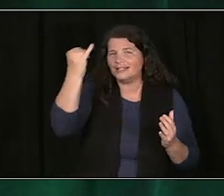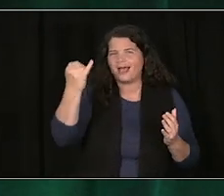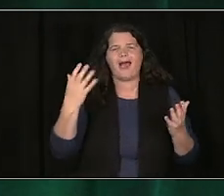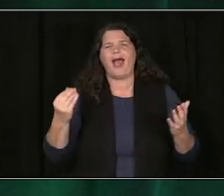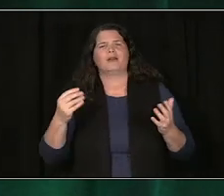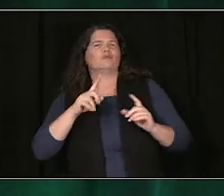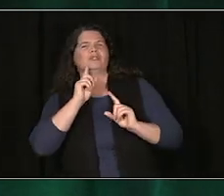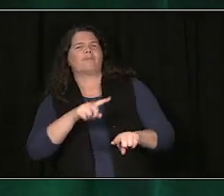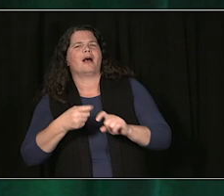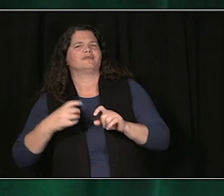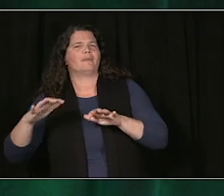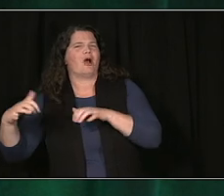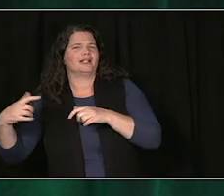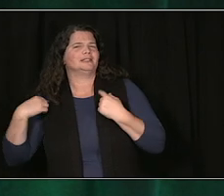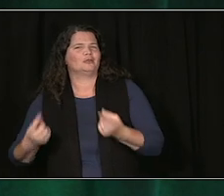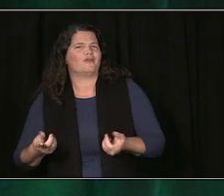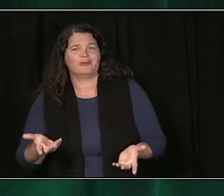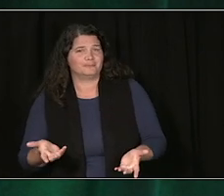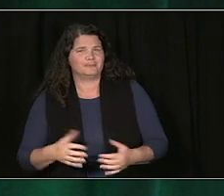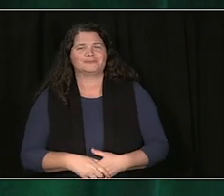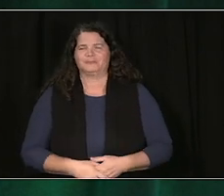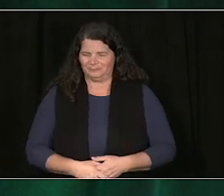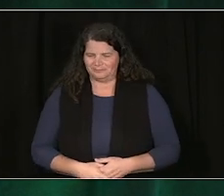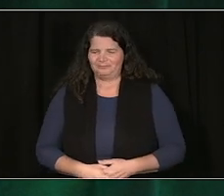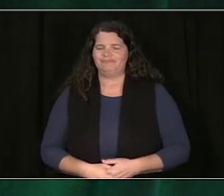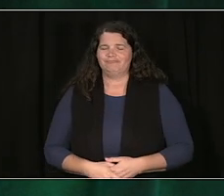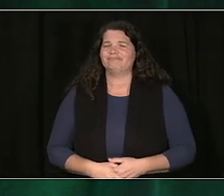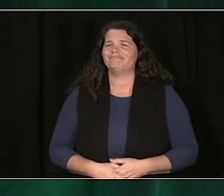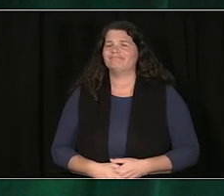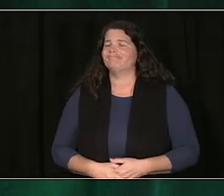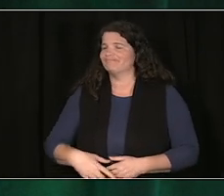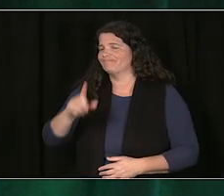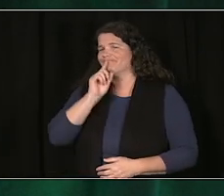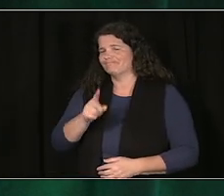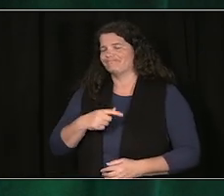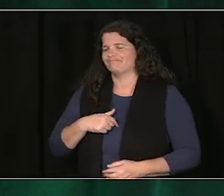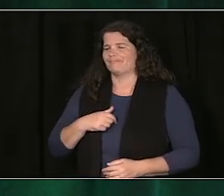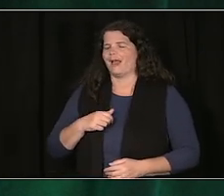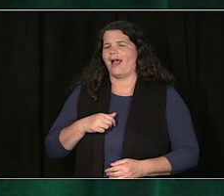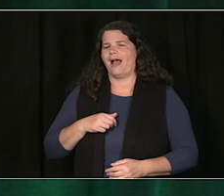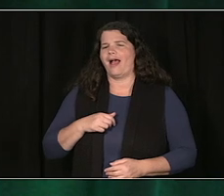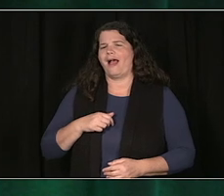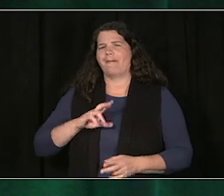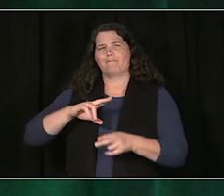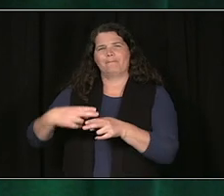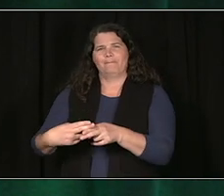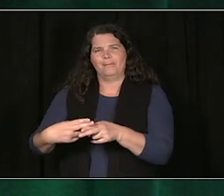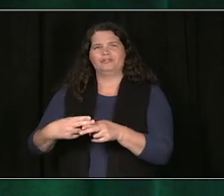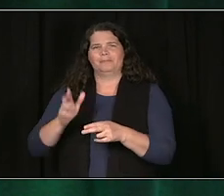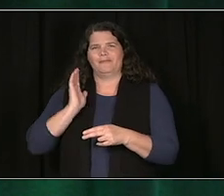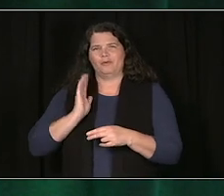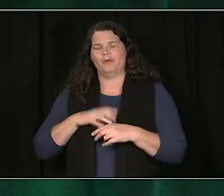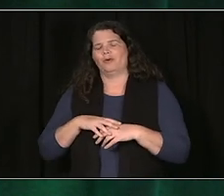I mean, I mentioned before where the United States in particular is seeing growth in populations, and we know that that